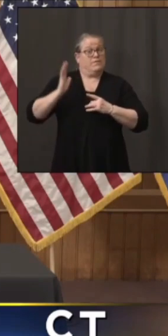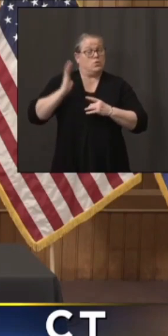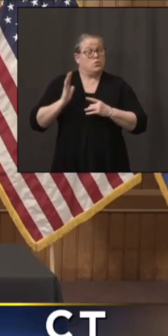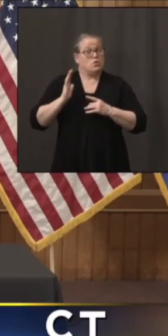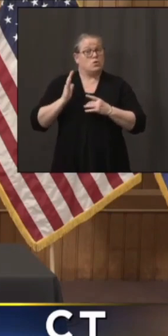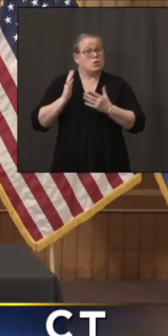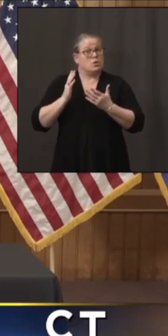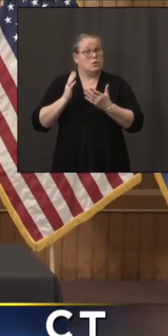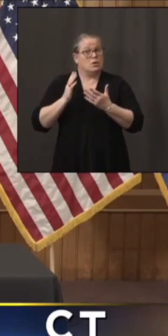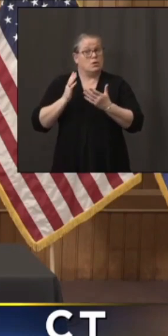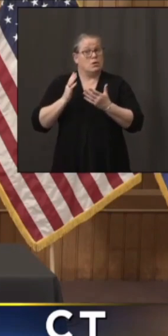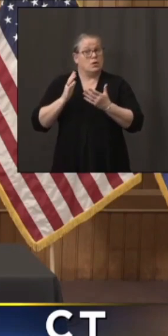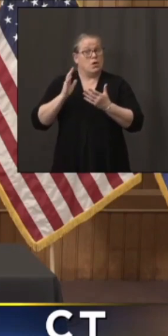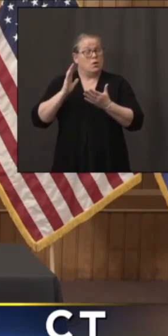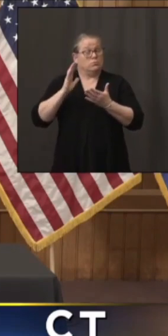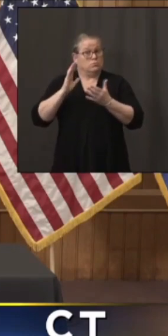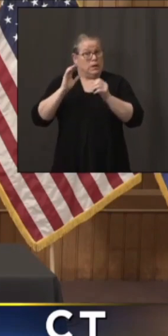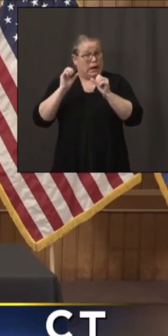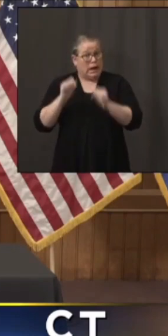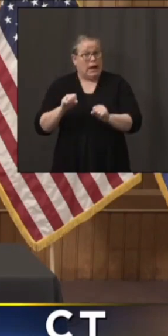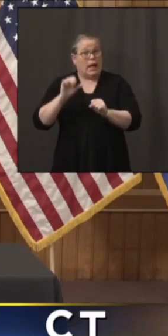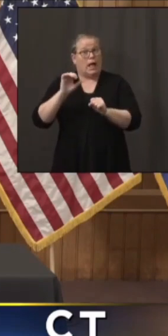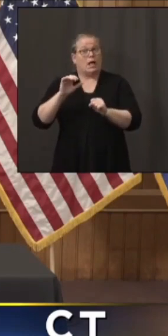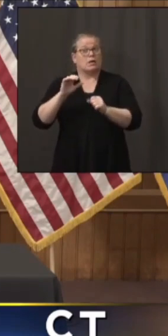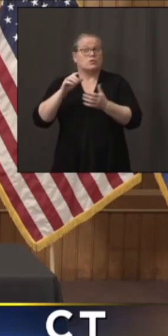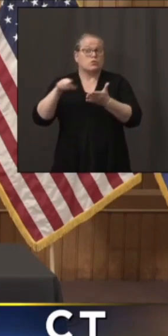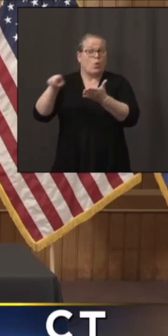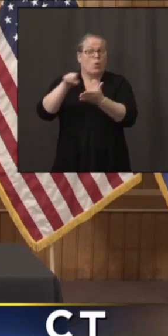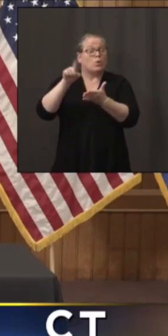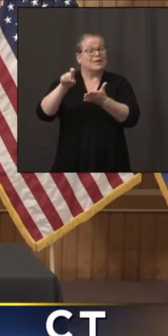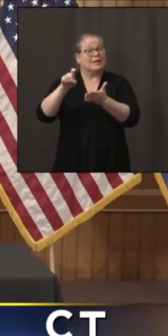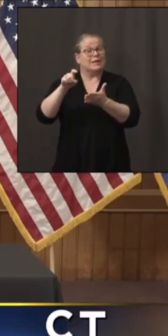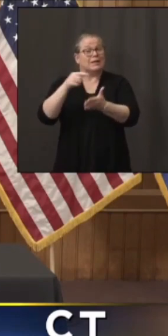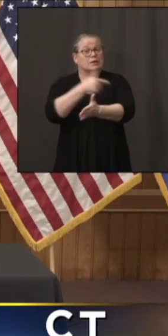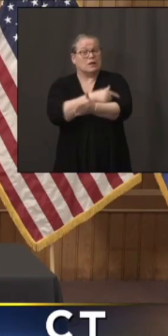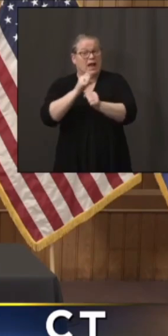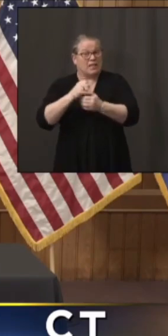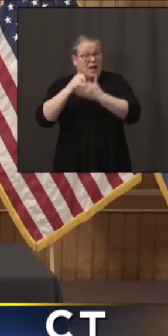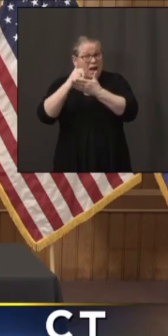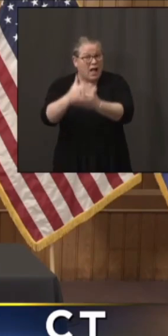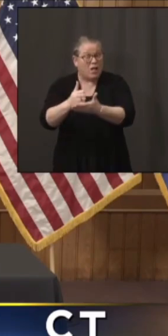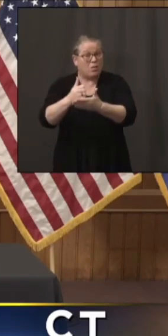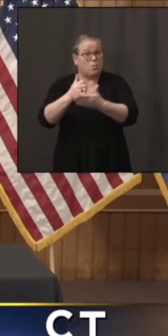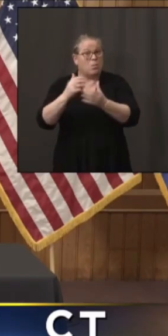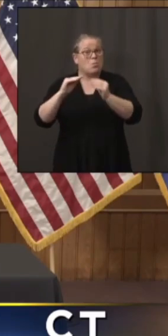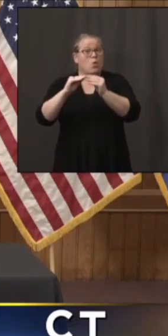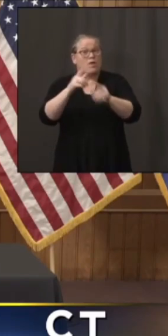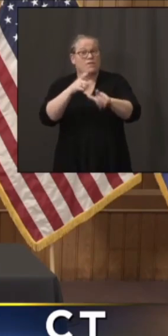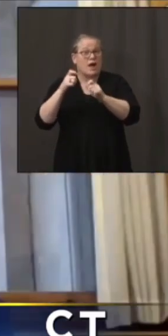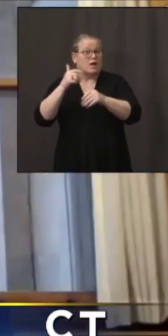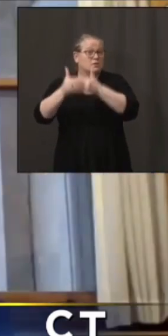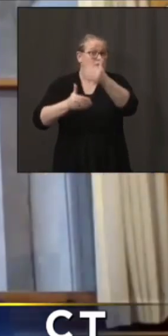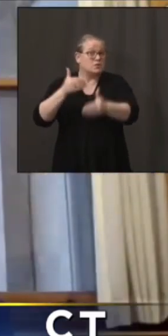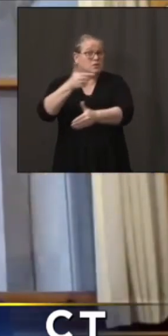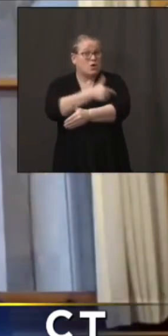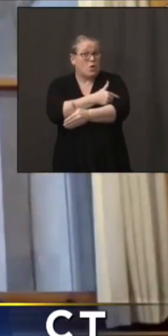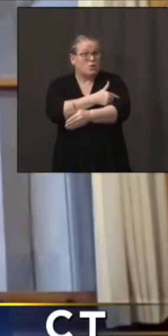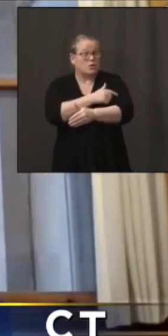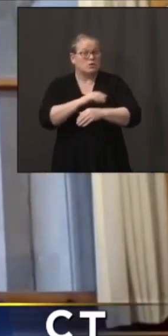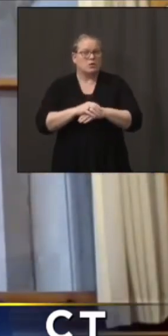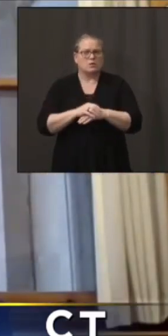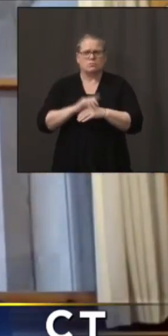able to get the vaccines out quicker? I didn't track that, Josh. I'm not sure I understand the